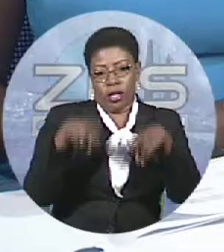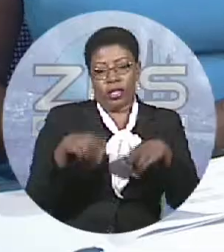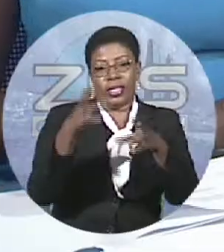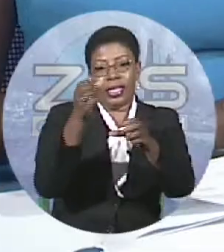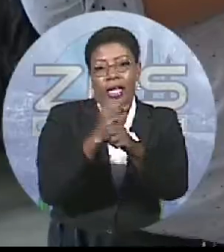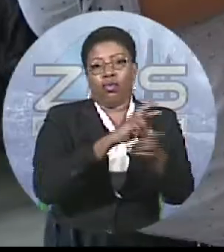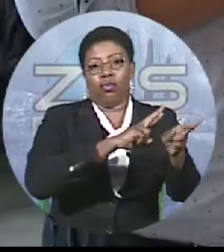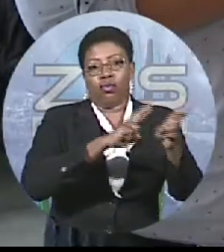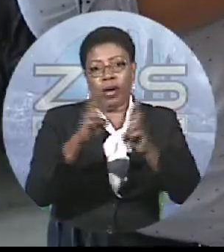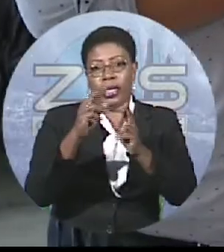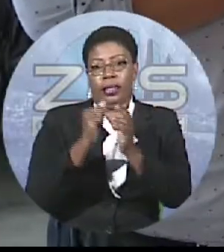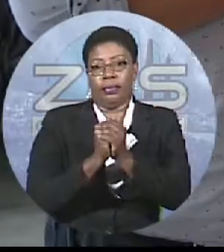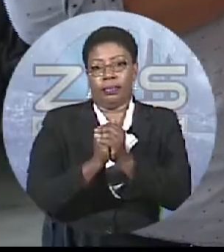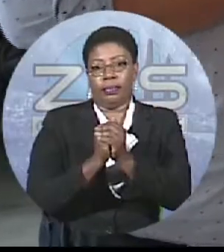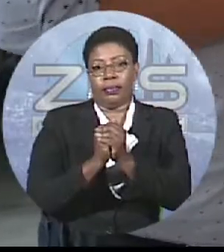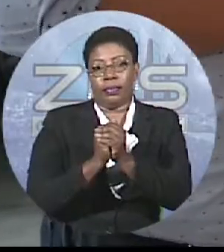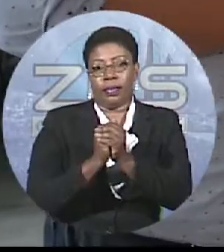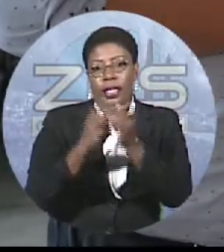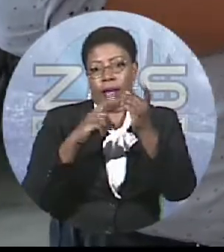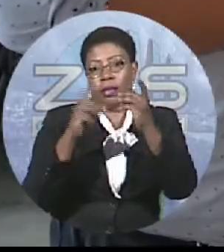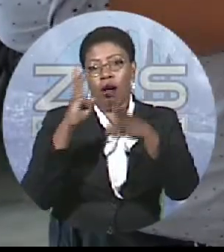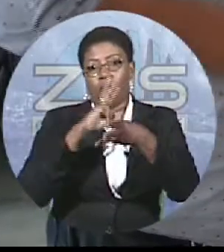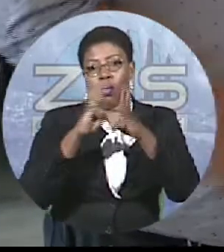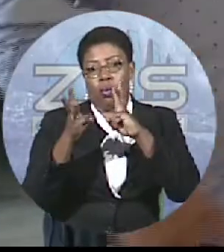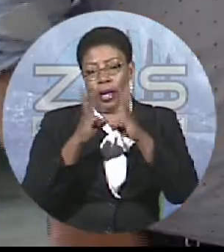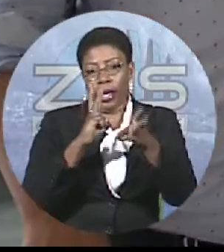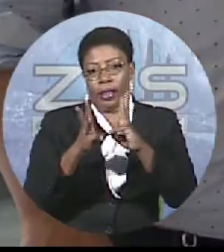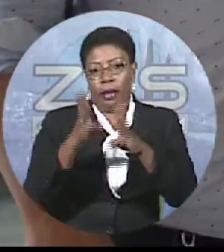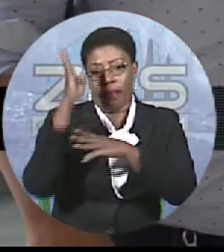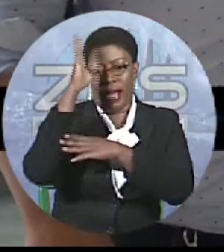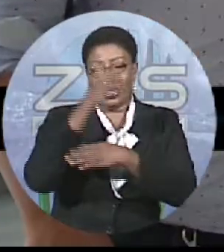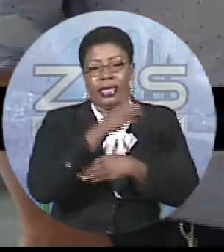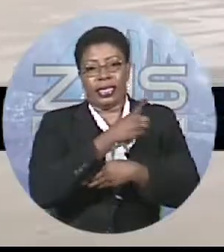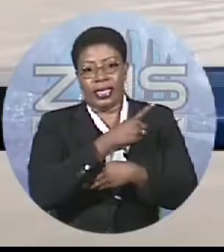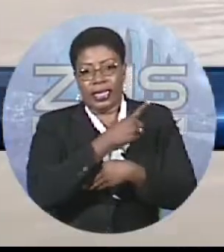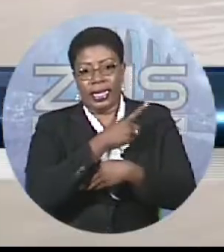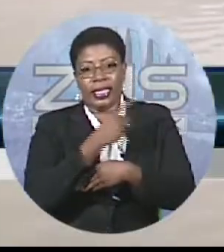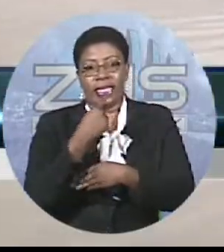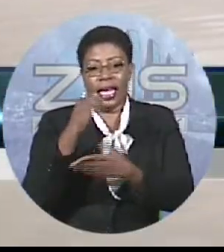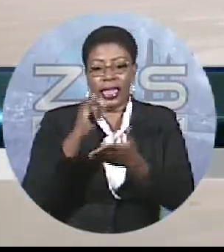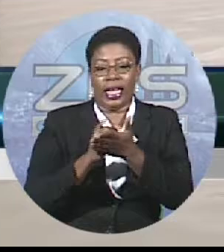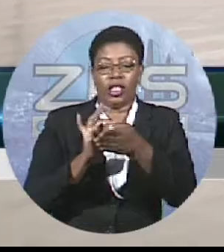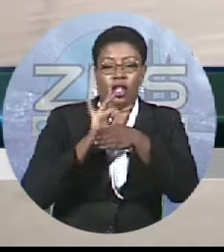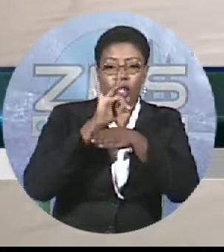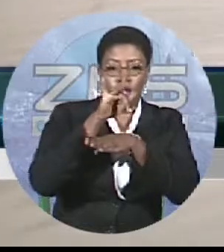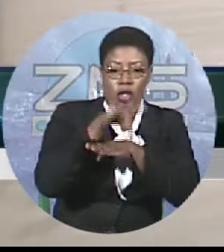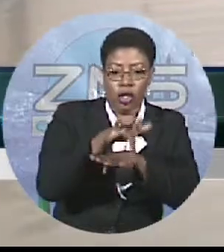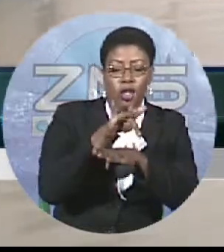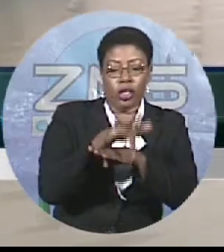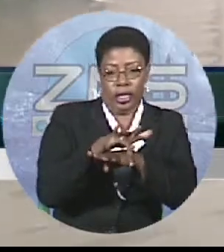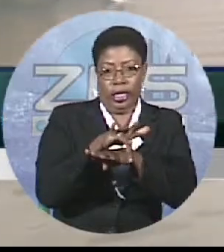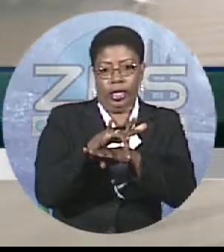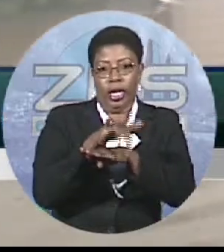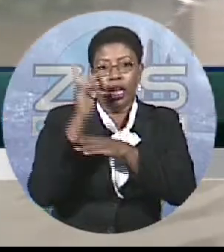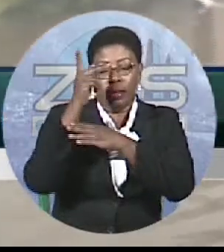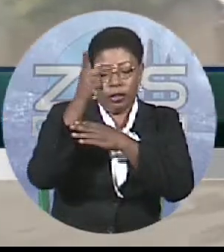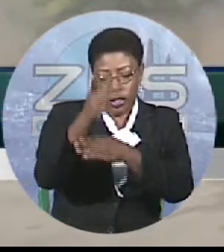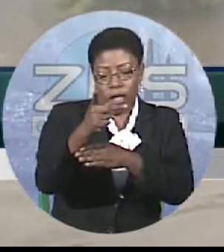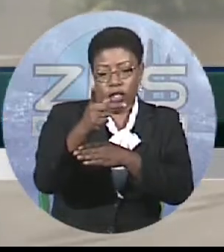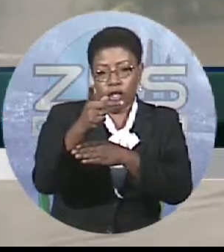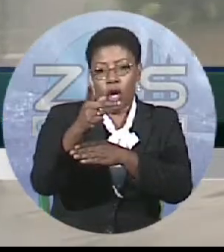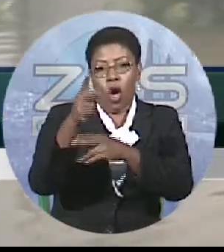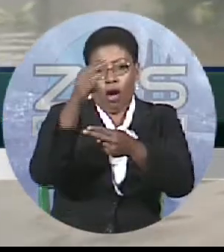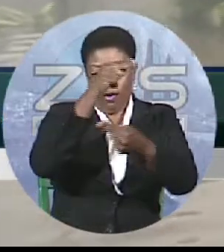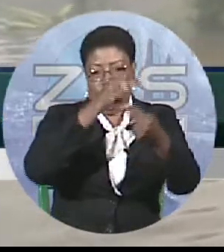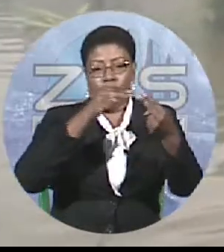prepared. Deputy Director at the Department of Meteorology, Basil Dean, says the early hurricane prediction from Colorado State